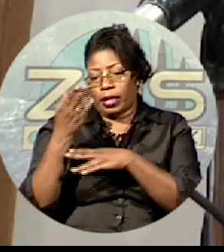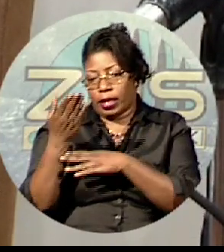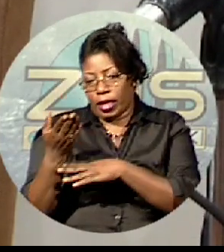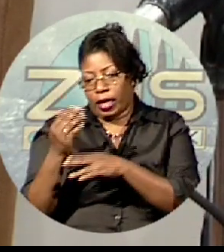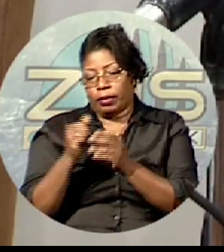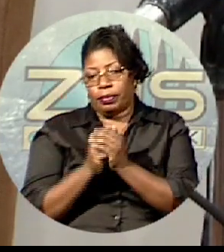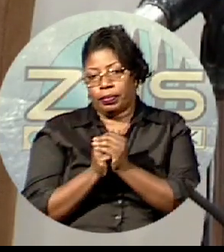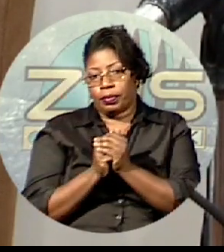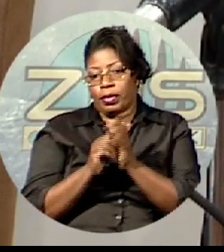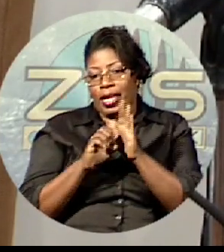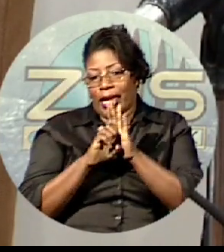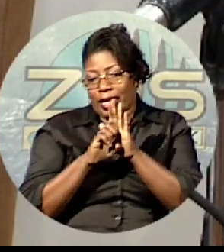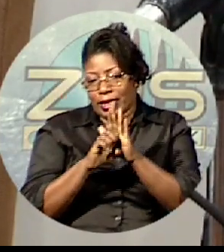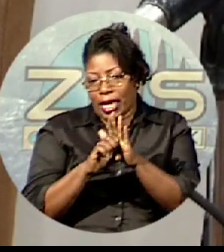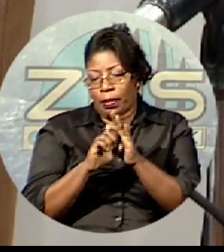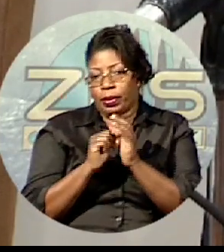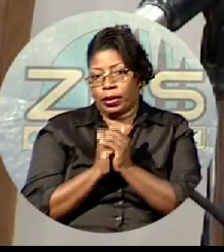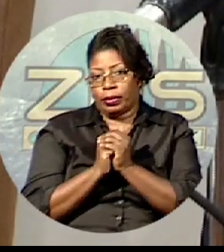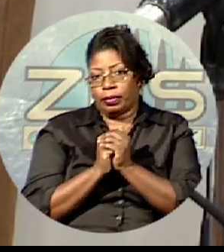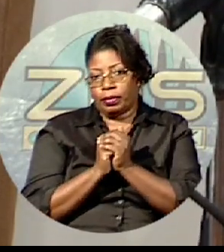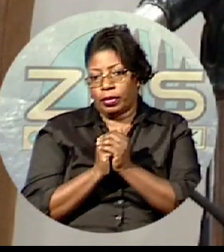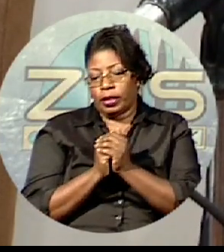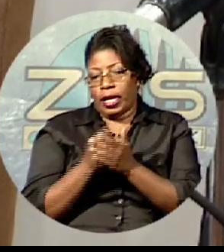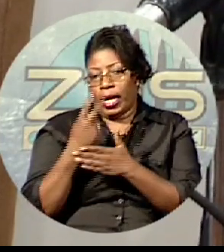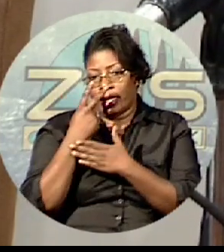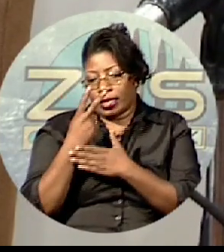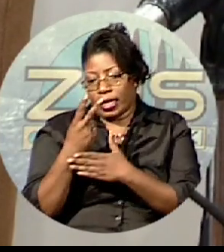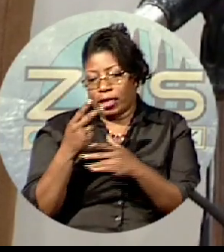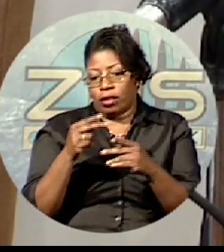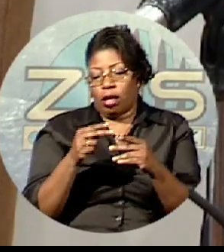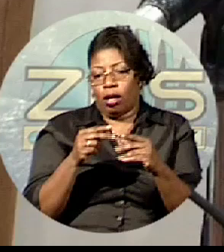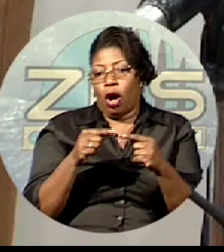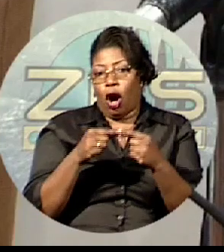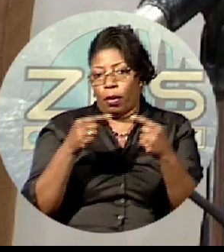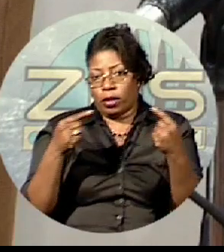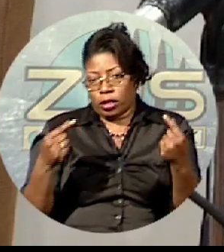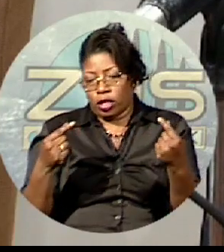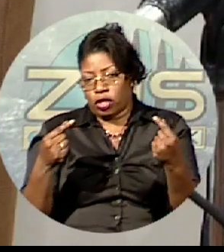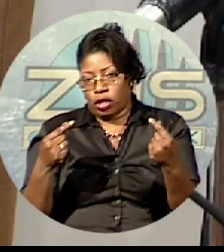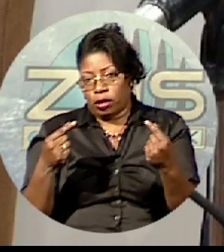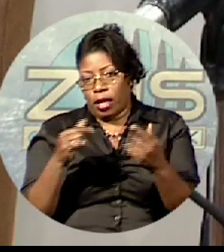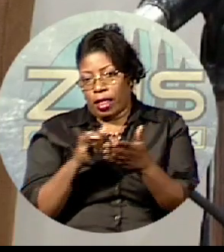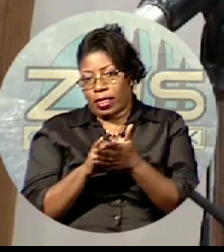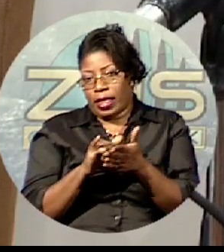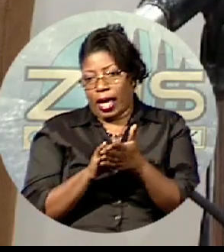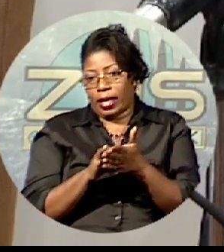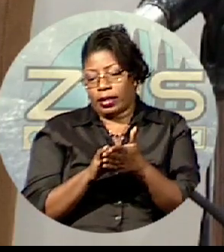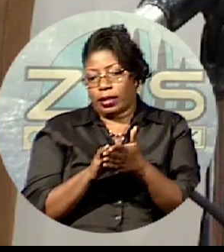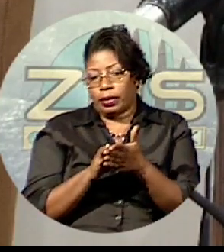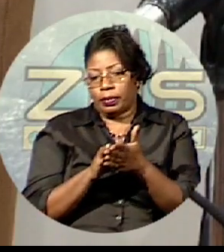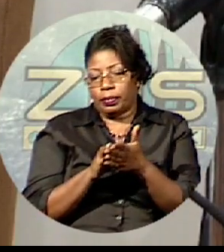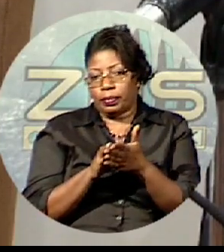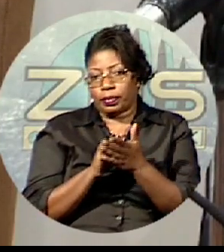example, they, and I see some elements in the opposition, doubt that there would be